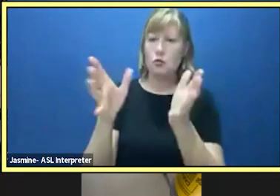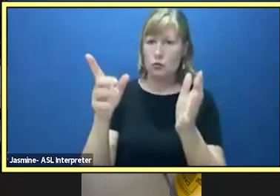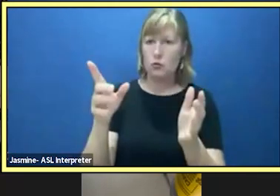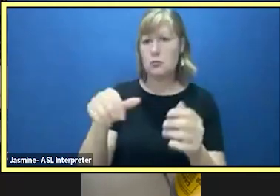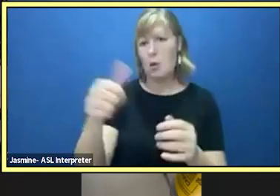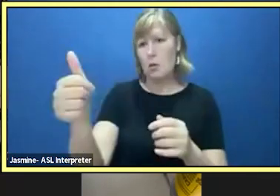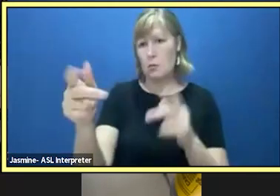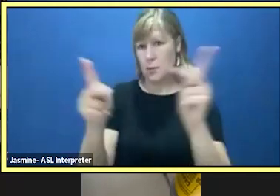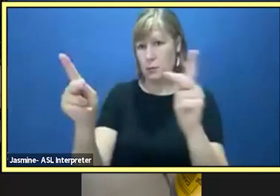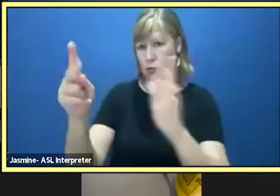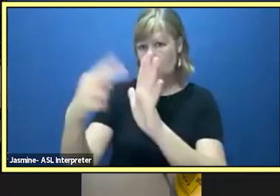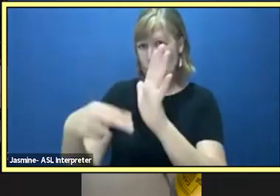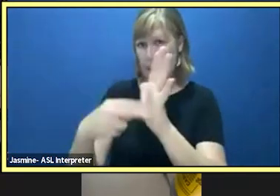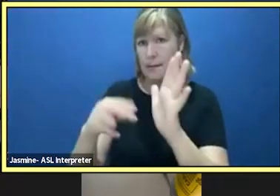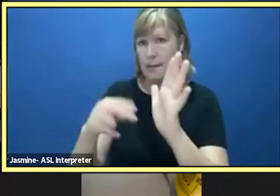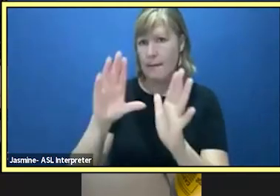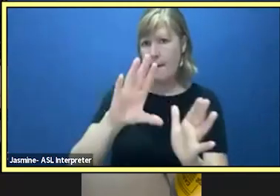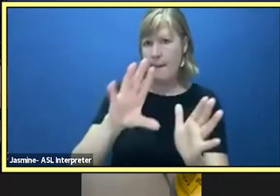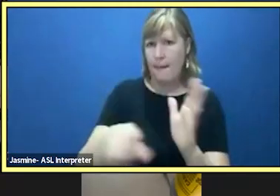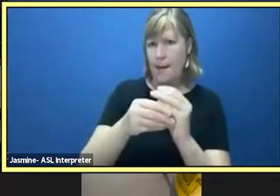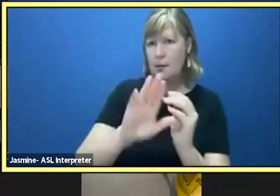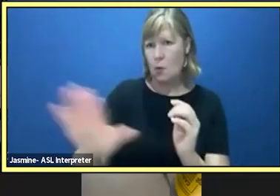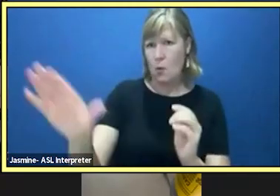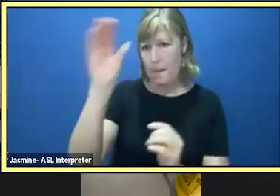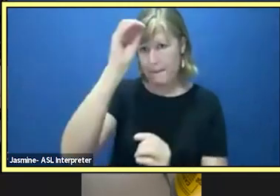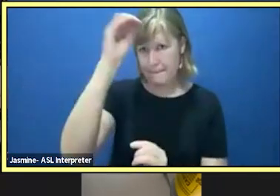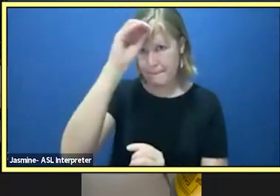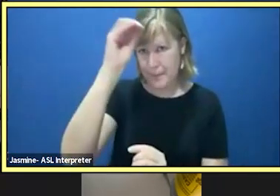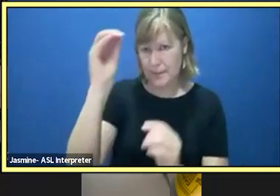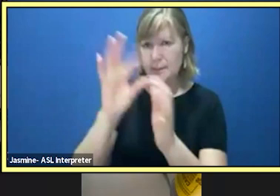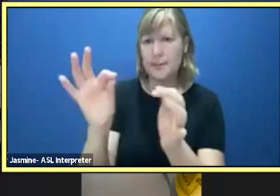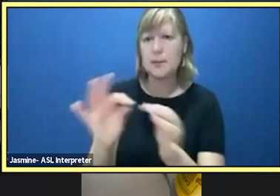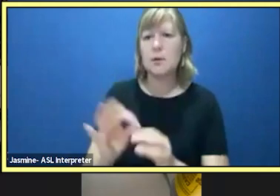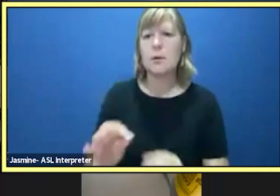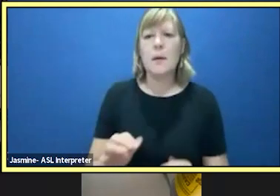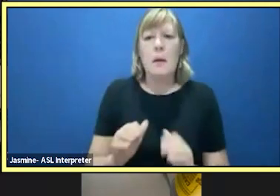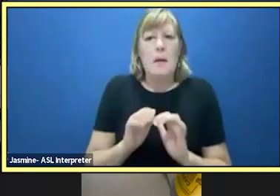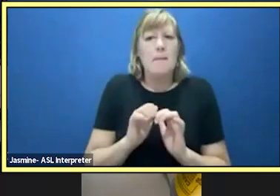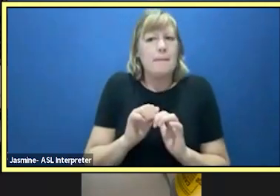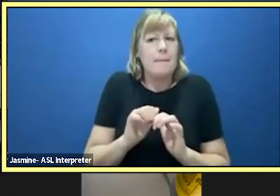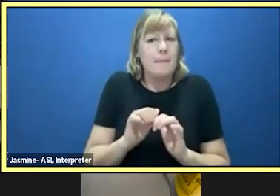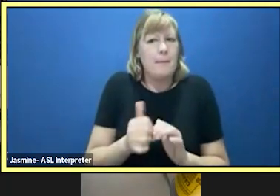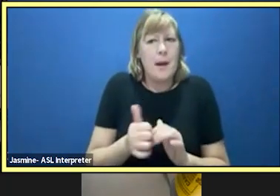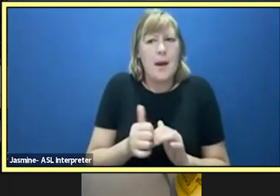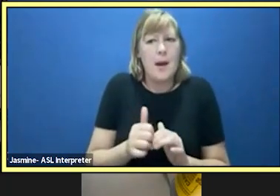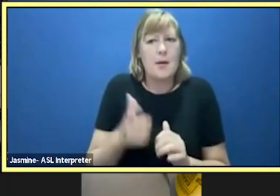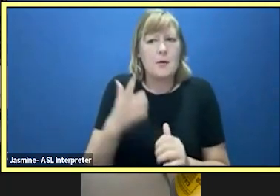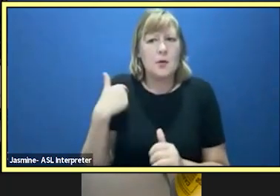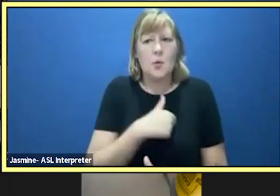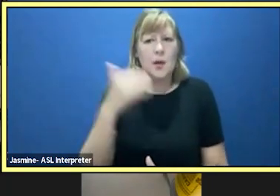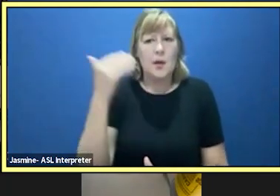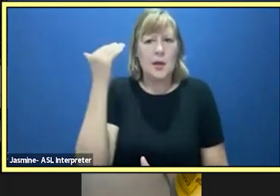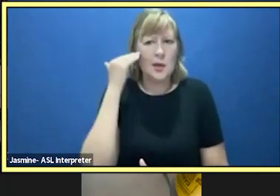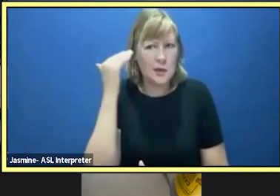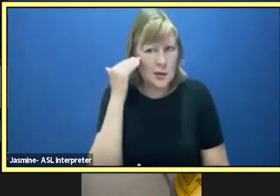my question is how can we be assured that the entities that are going to get certified with these standards are